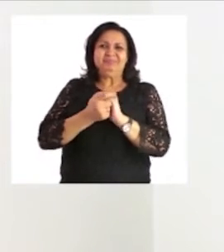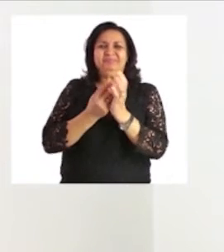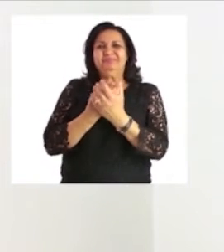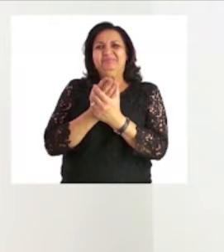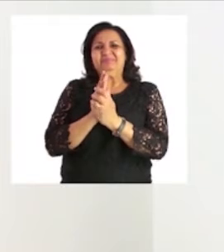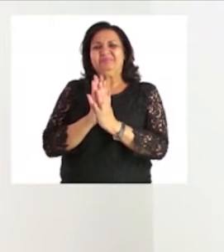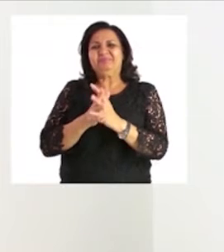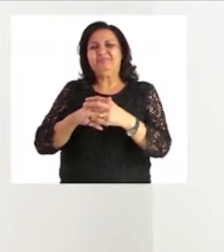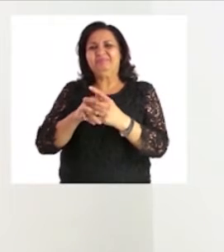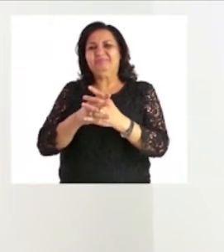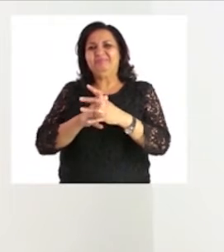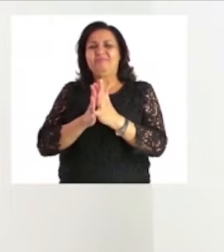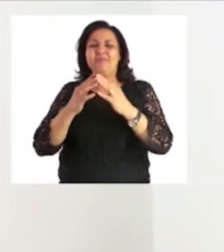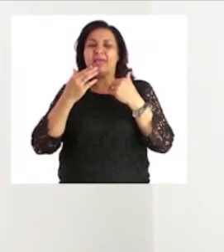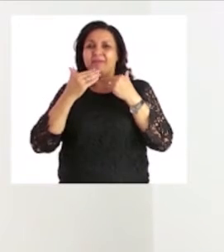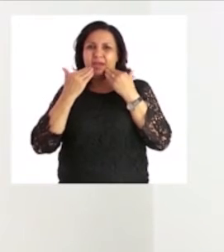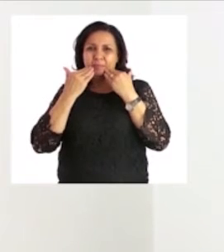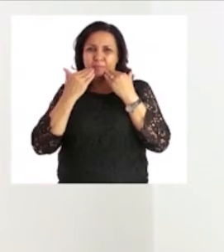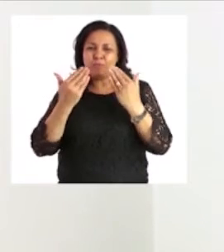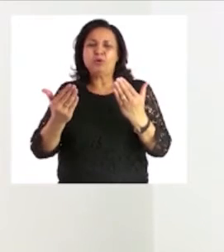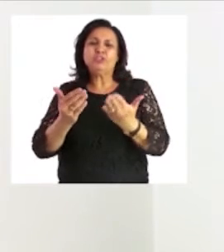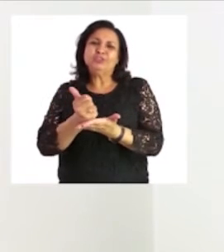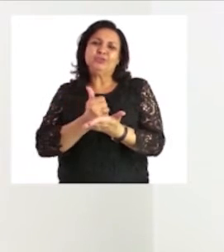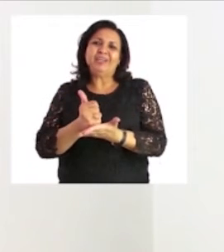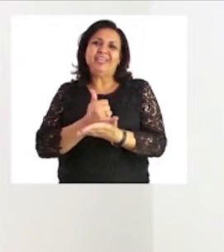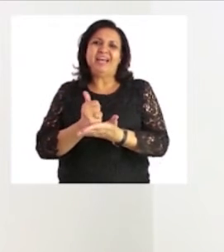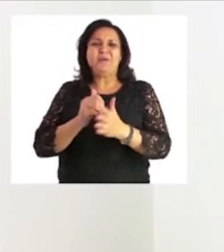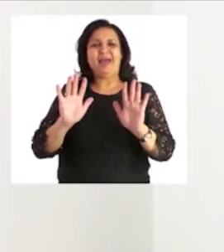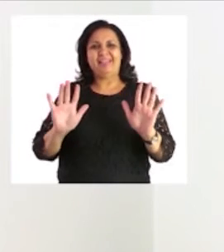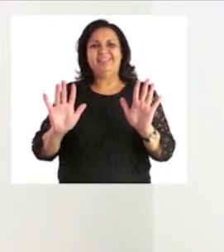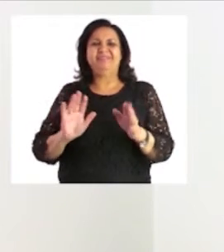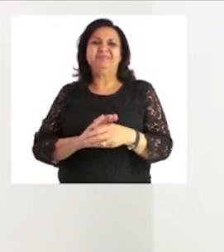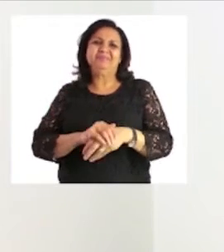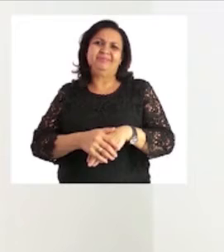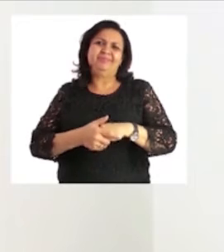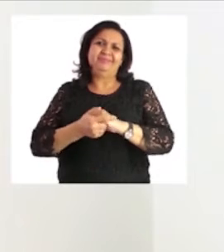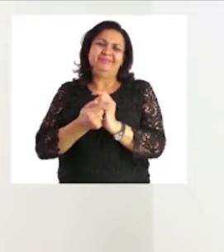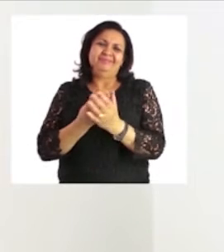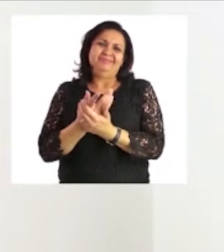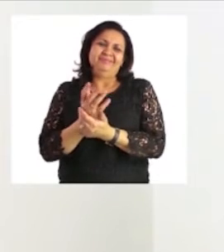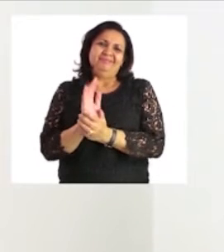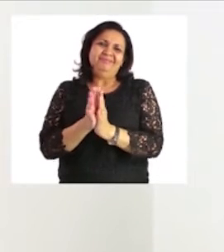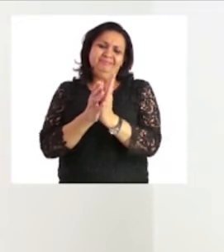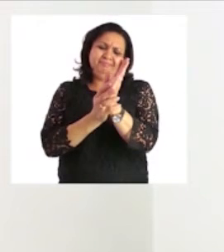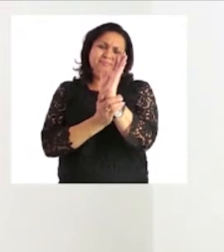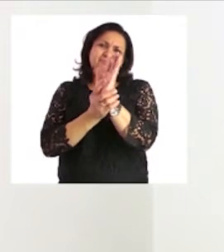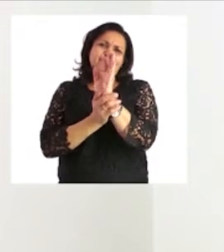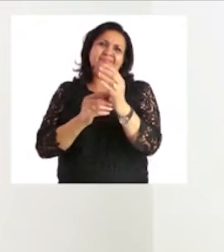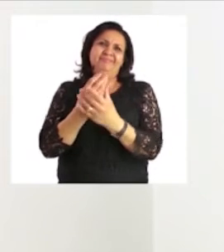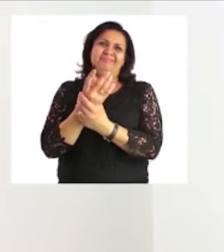Very important to remember this, to sanitize, to kill all the germs on our